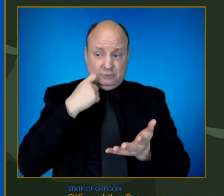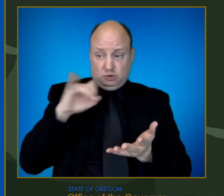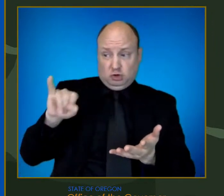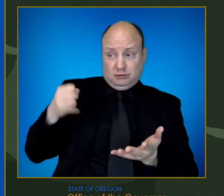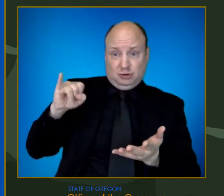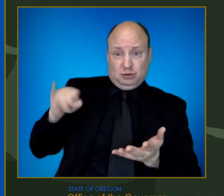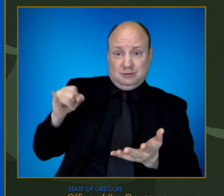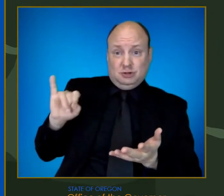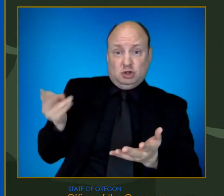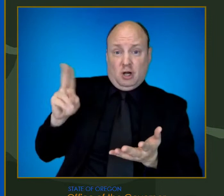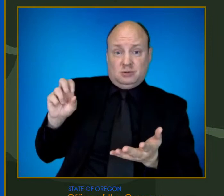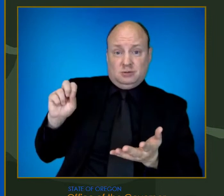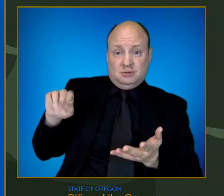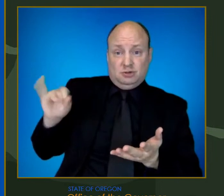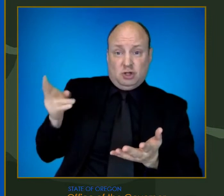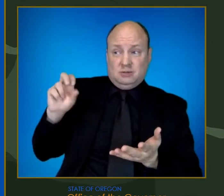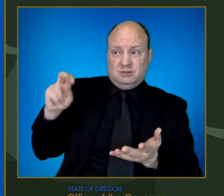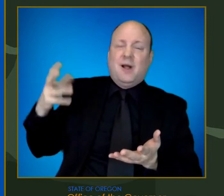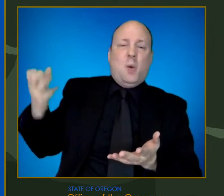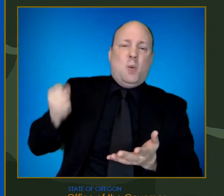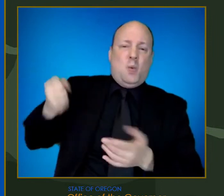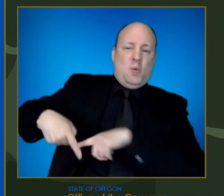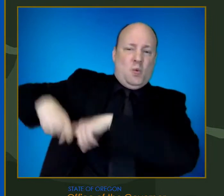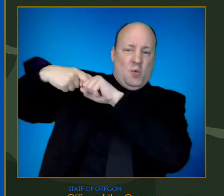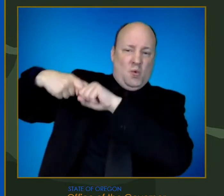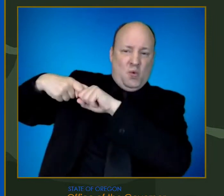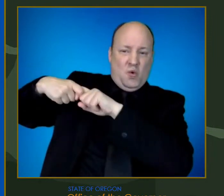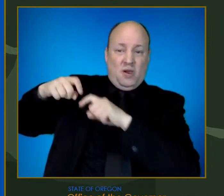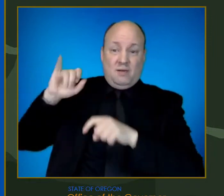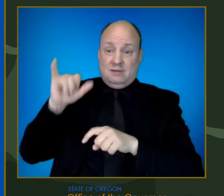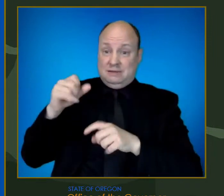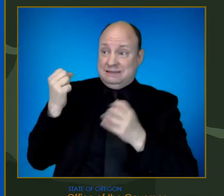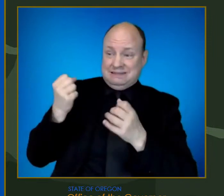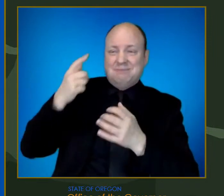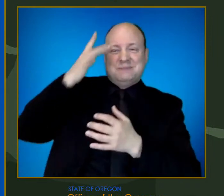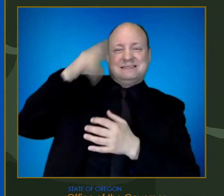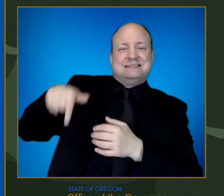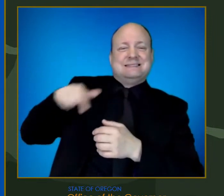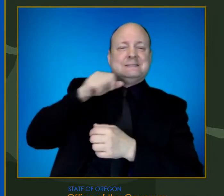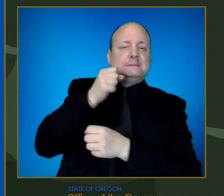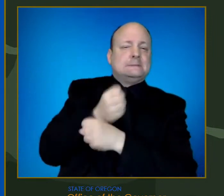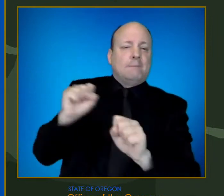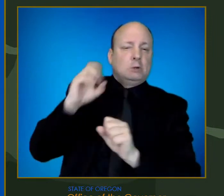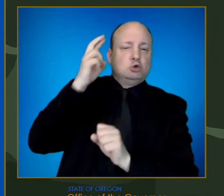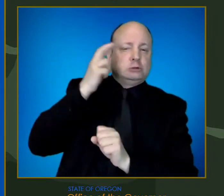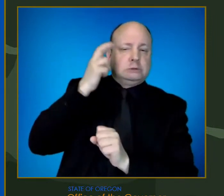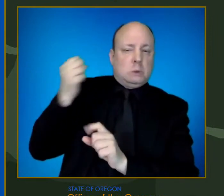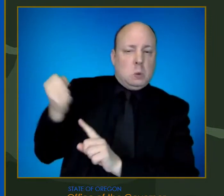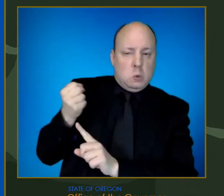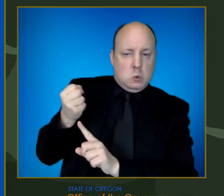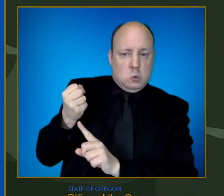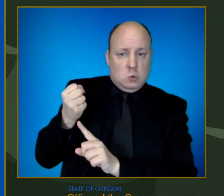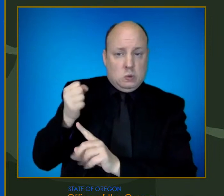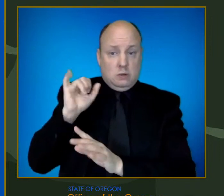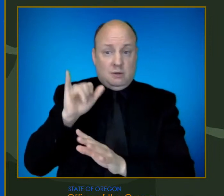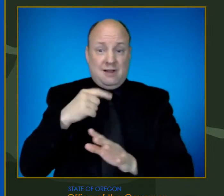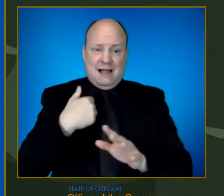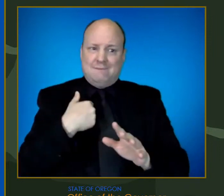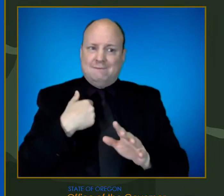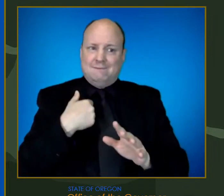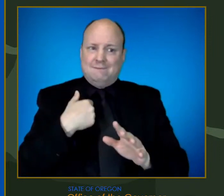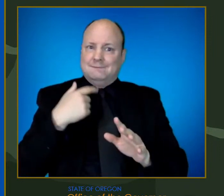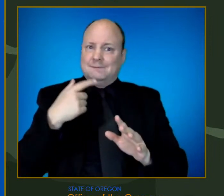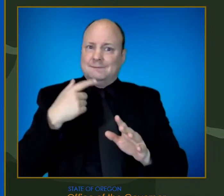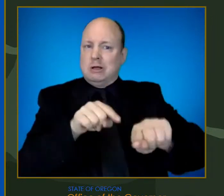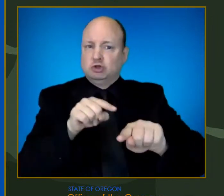that the precautions that are in place to ensure vaccine safety are working to protect people against adverse events. No matter the outcome of the